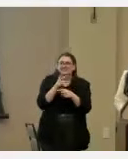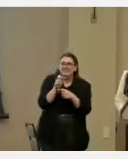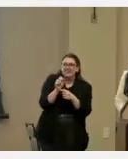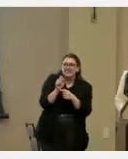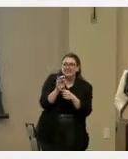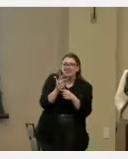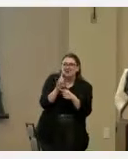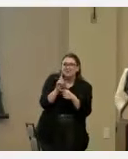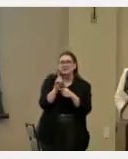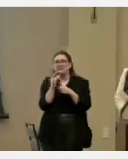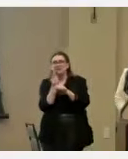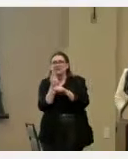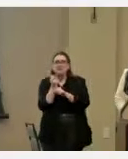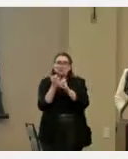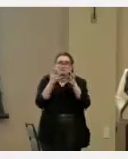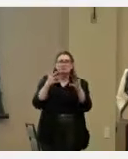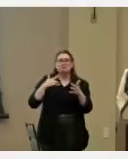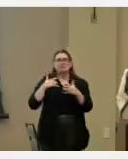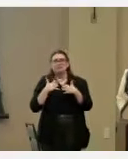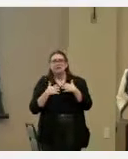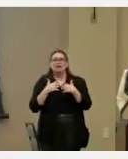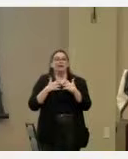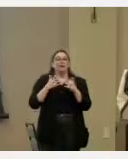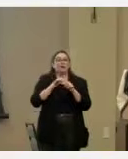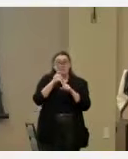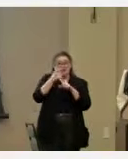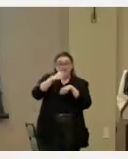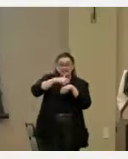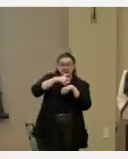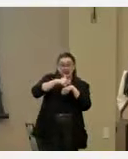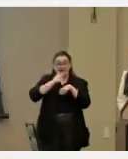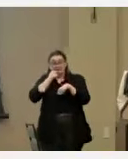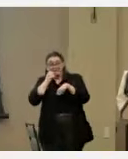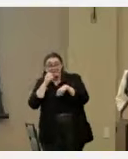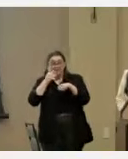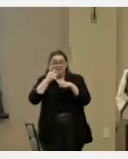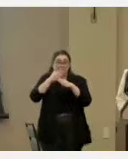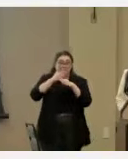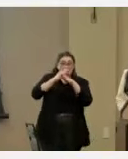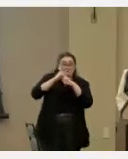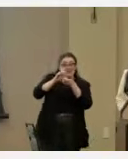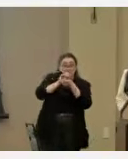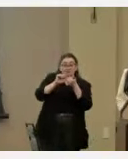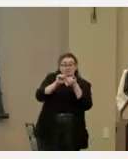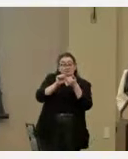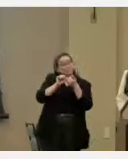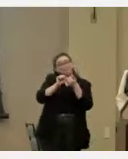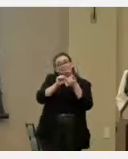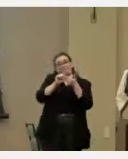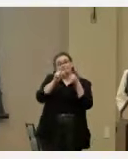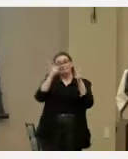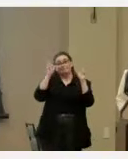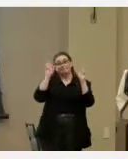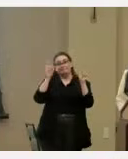steroid atrophy. But when we're dealing with time is skin and destruction, it's gold